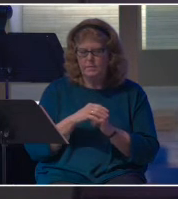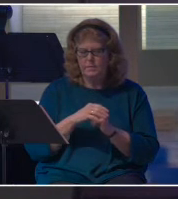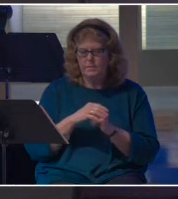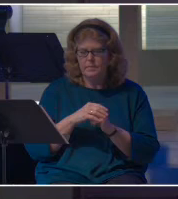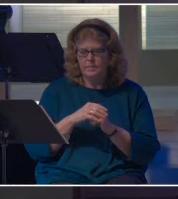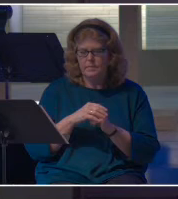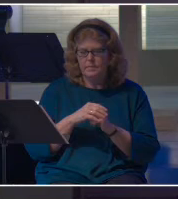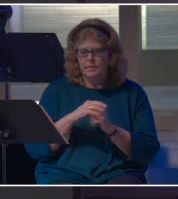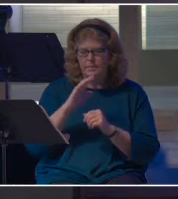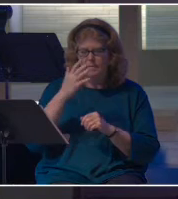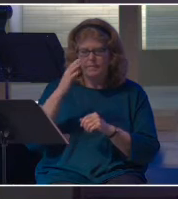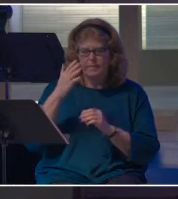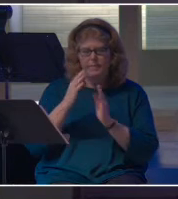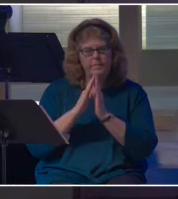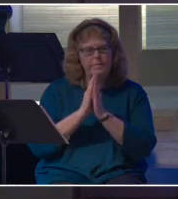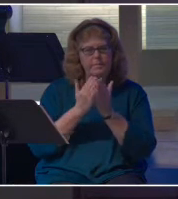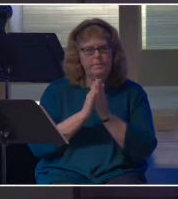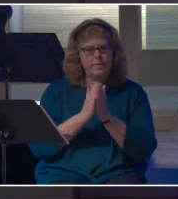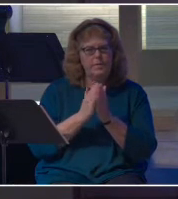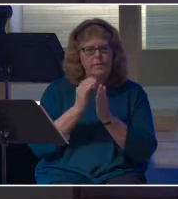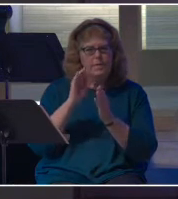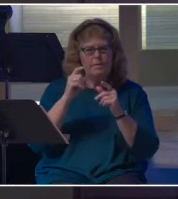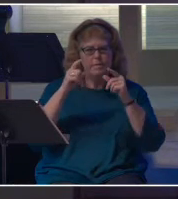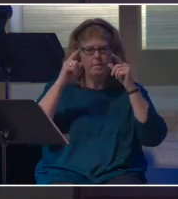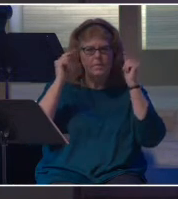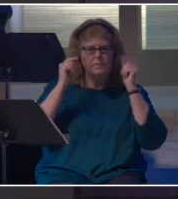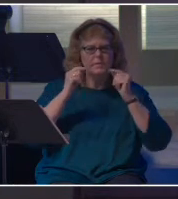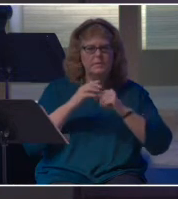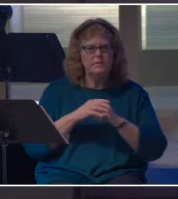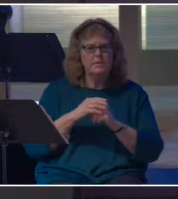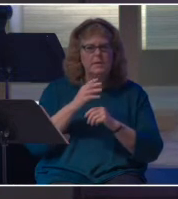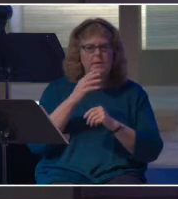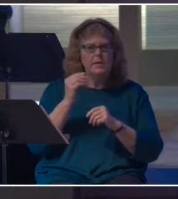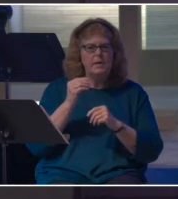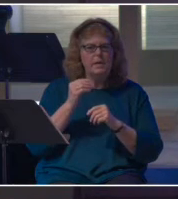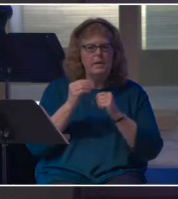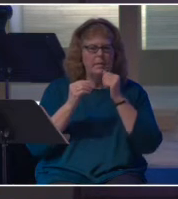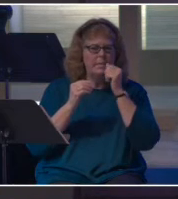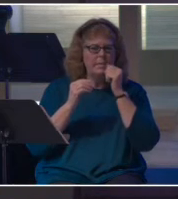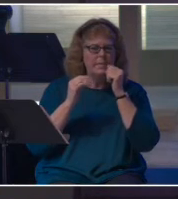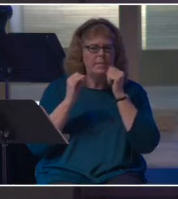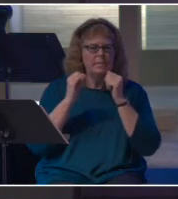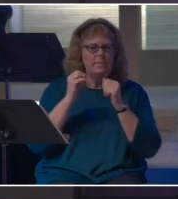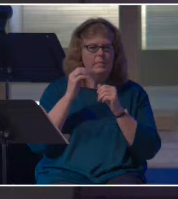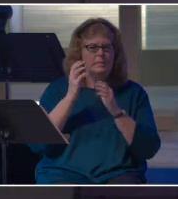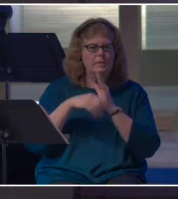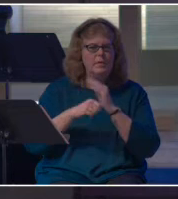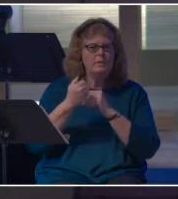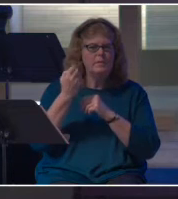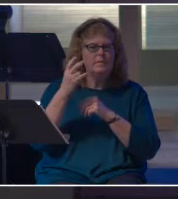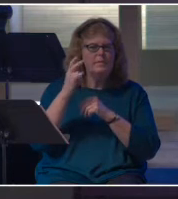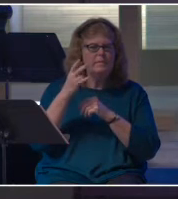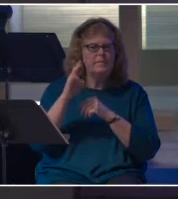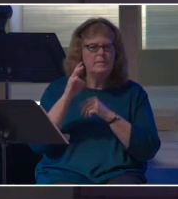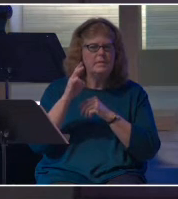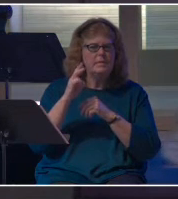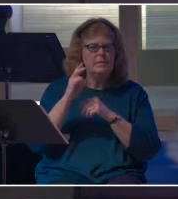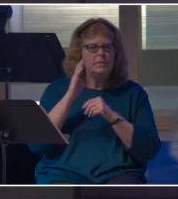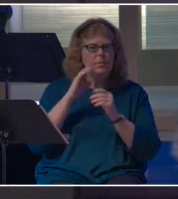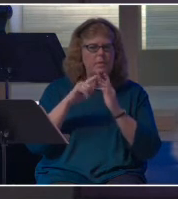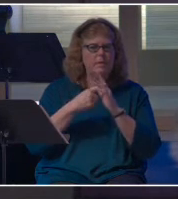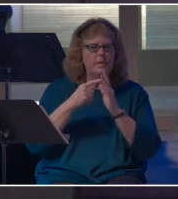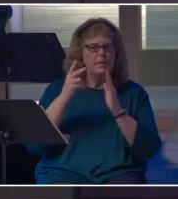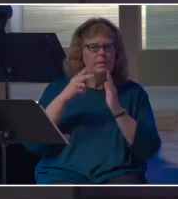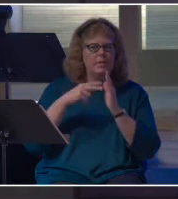the fifth book of the books of Moses. And if you would open to chapter 17, and I will begin